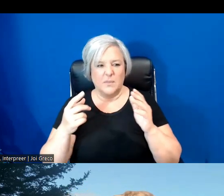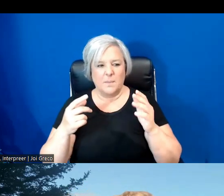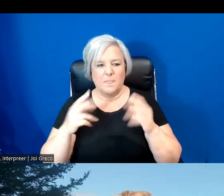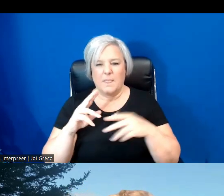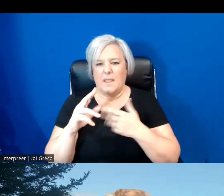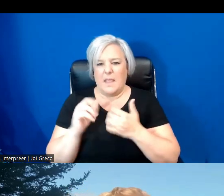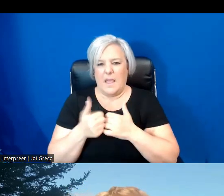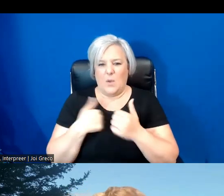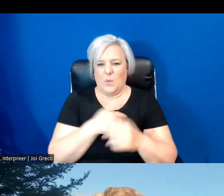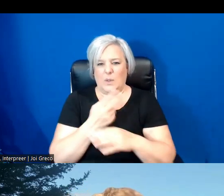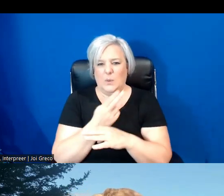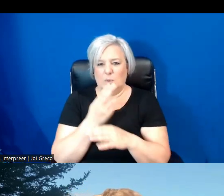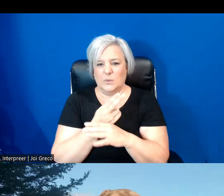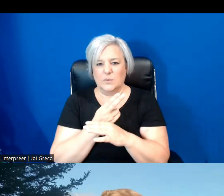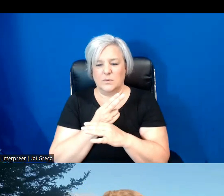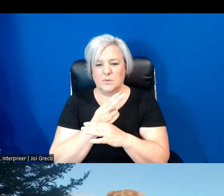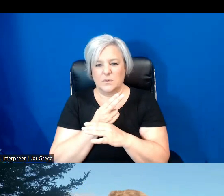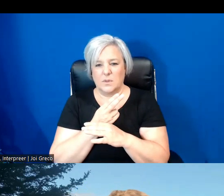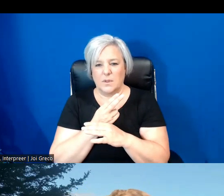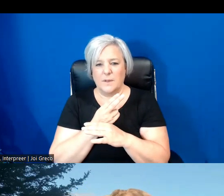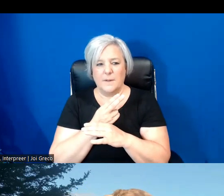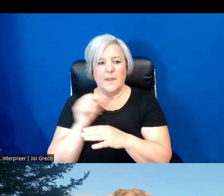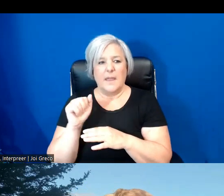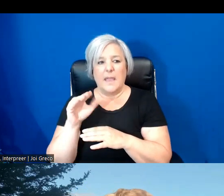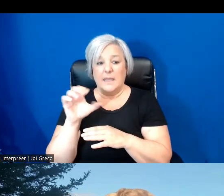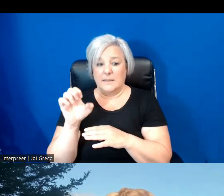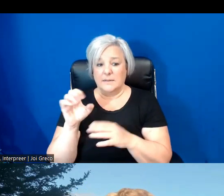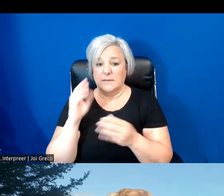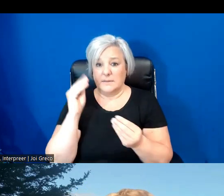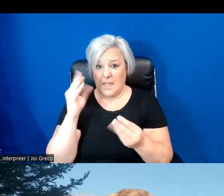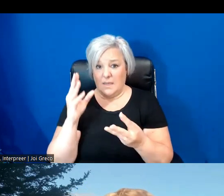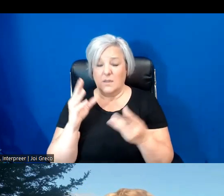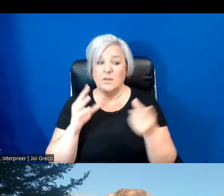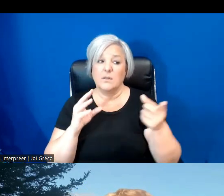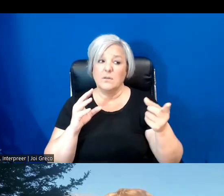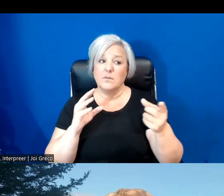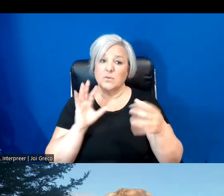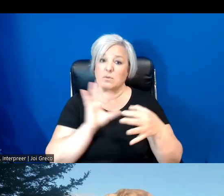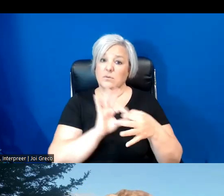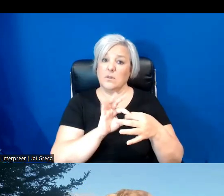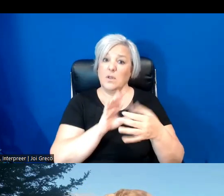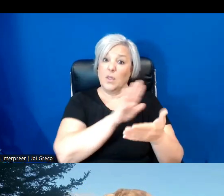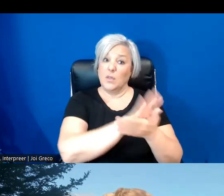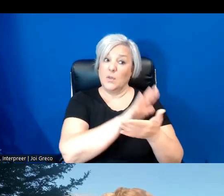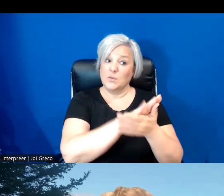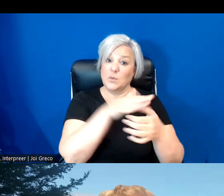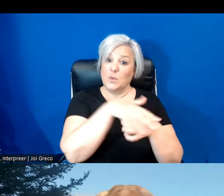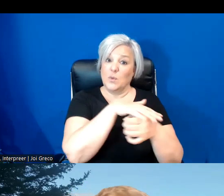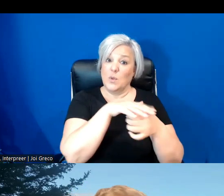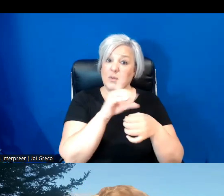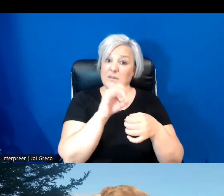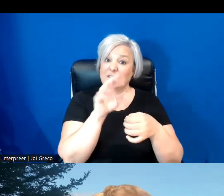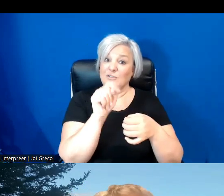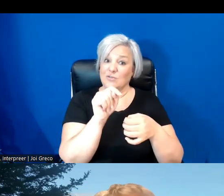of how we used ACE's data to kind of hook the local school districts and